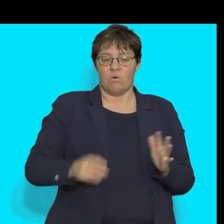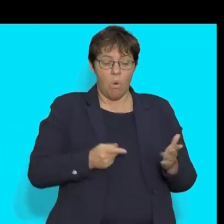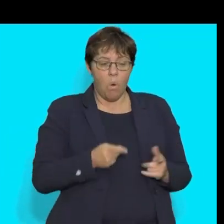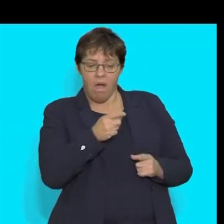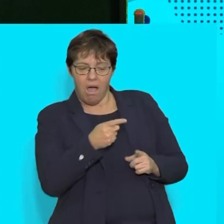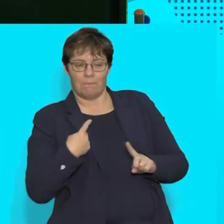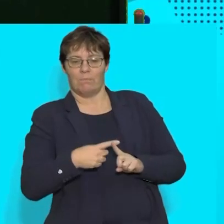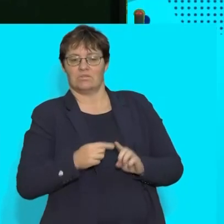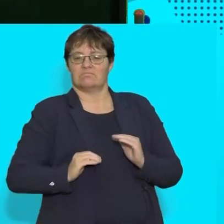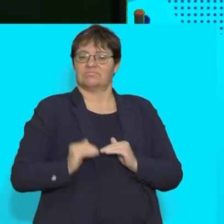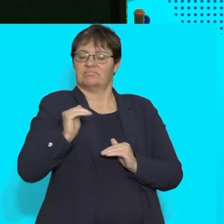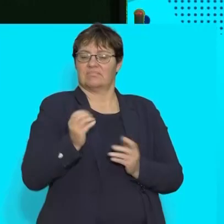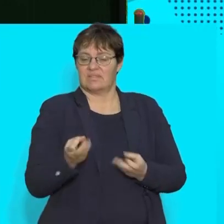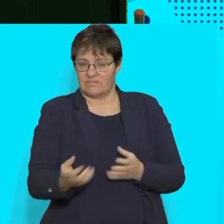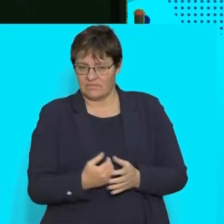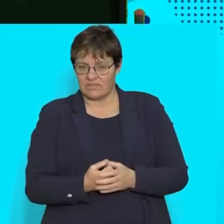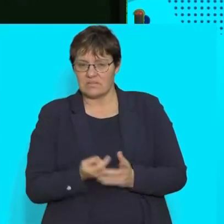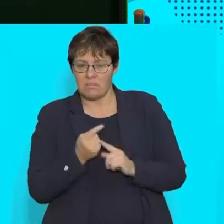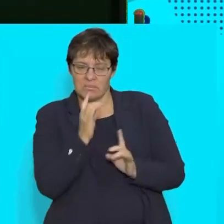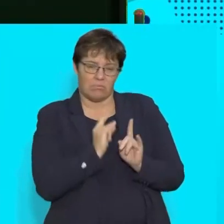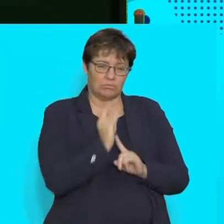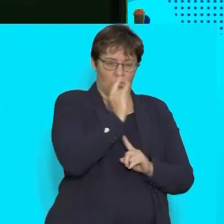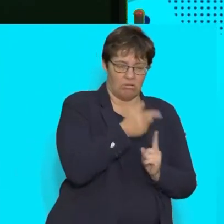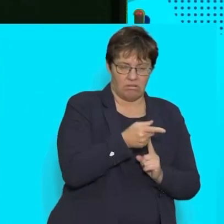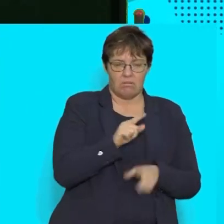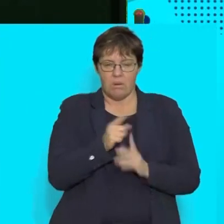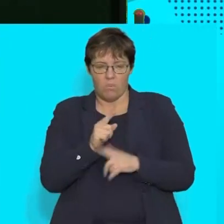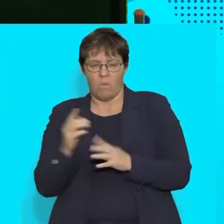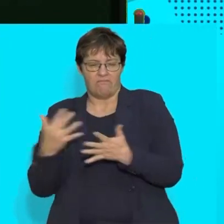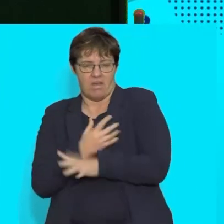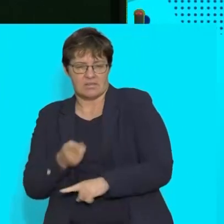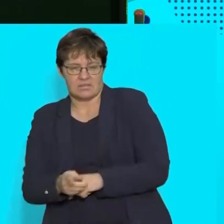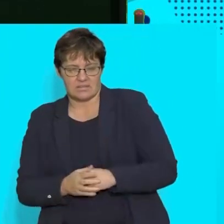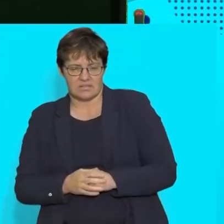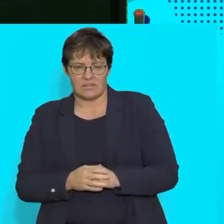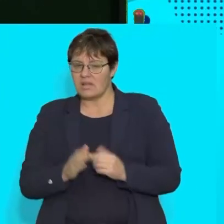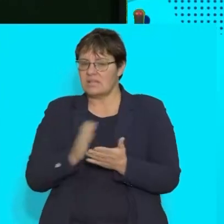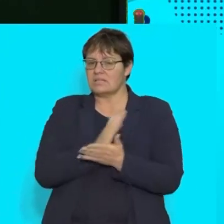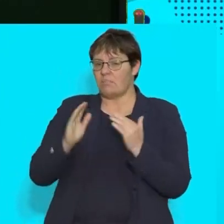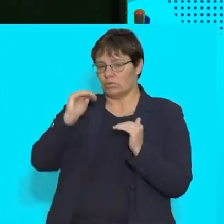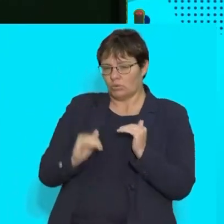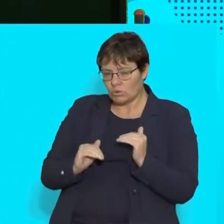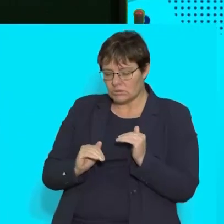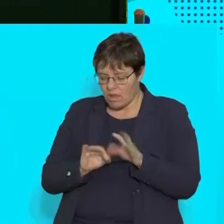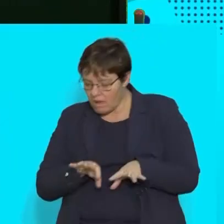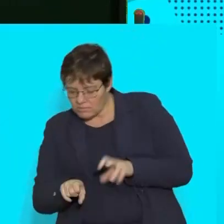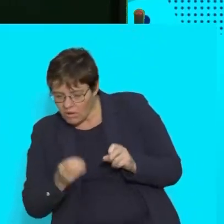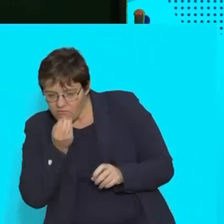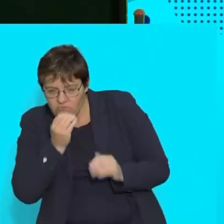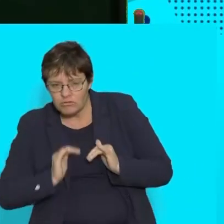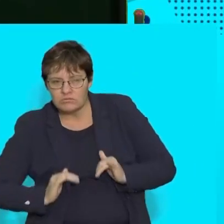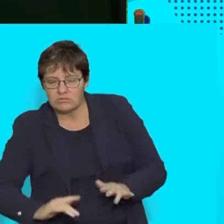them an advantage. Some might be a little taller, some might be a bit faster, some might be short and able to access